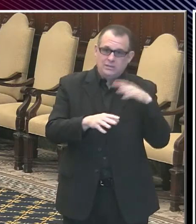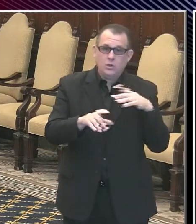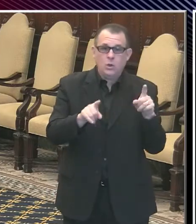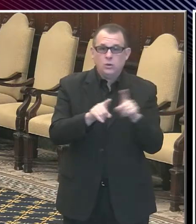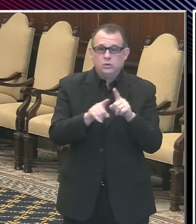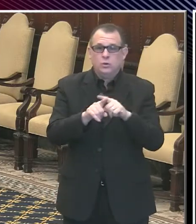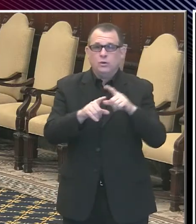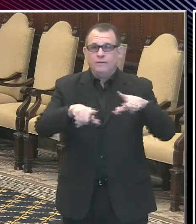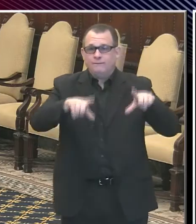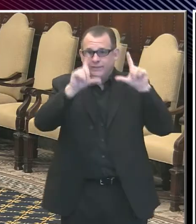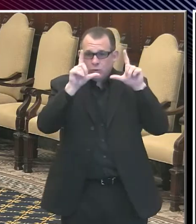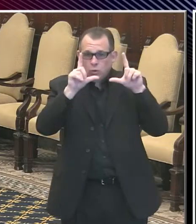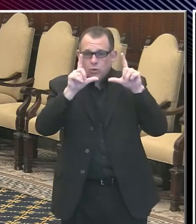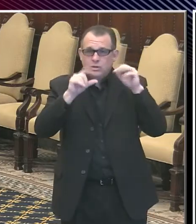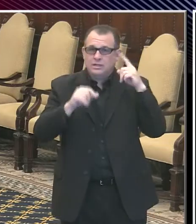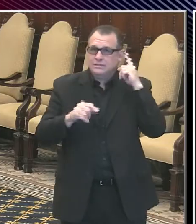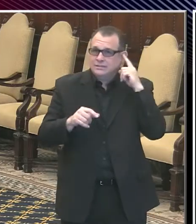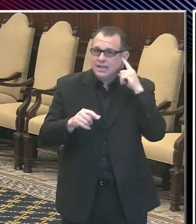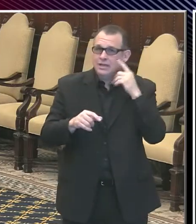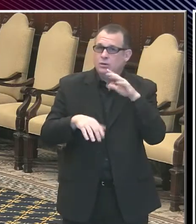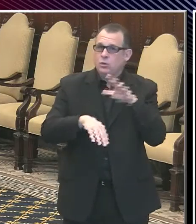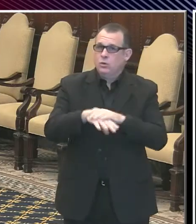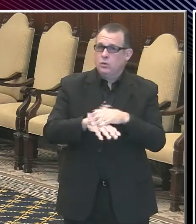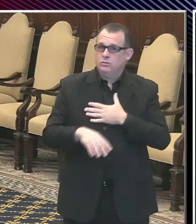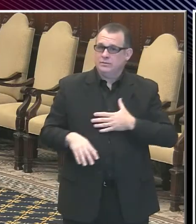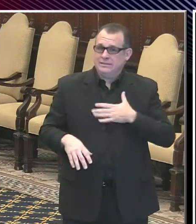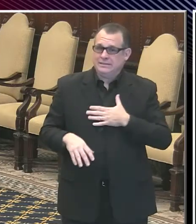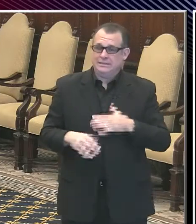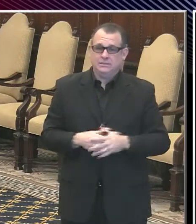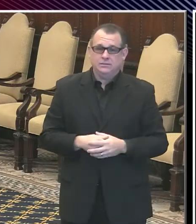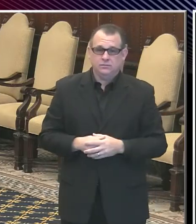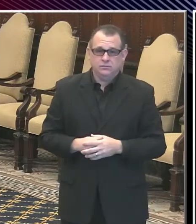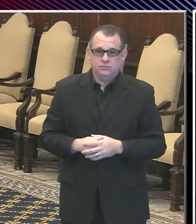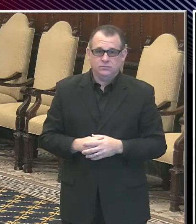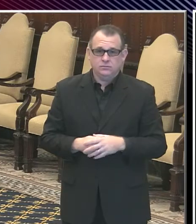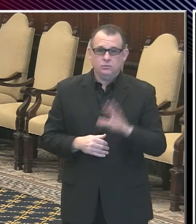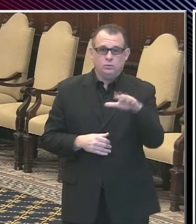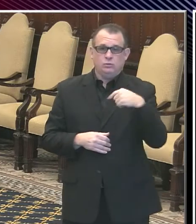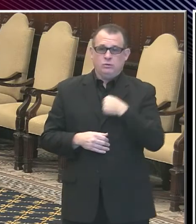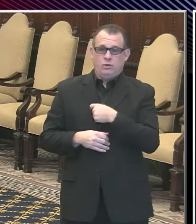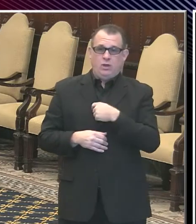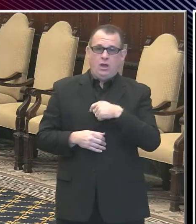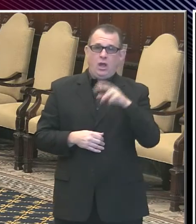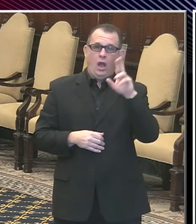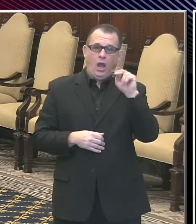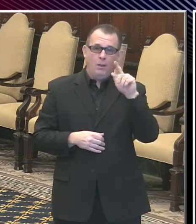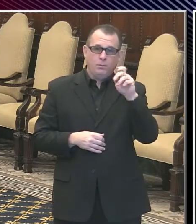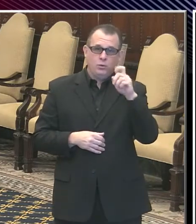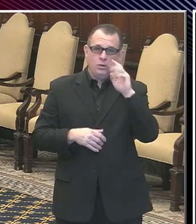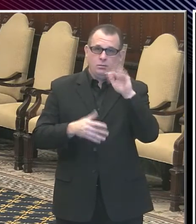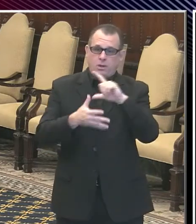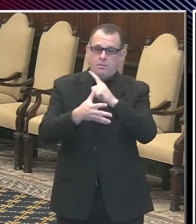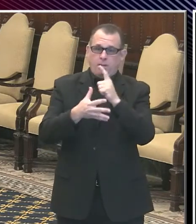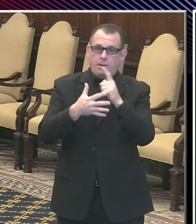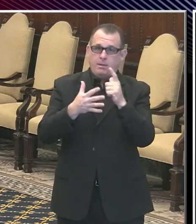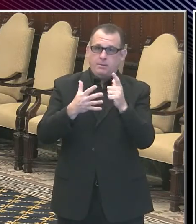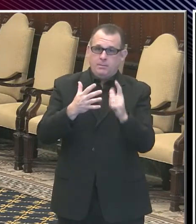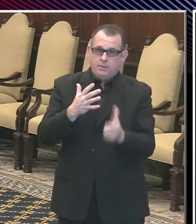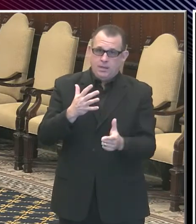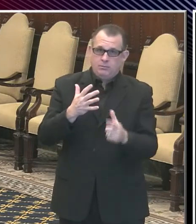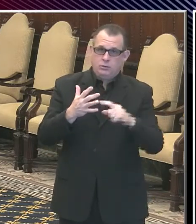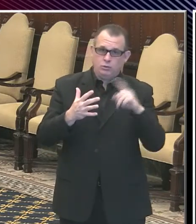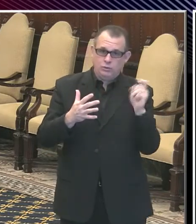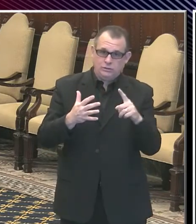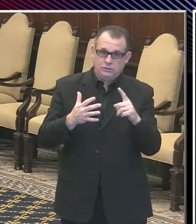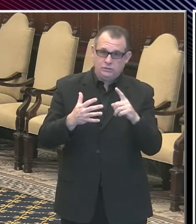your questions if you're able when you're called on. We will unmute the reporters one by one to ask questions. And starting